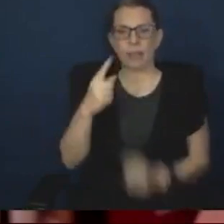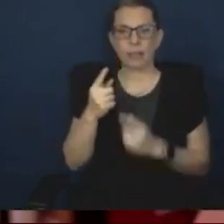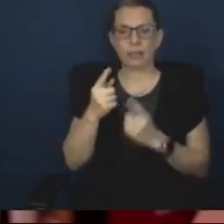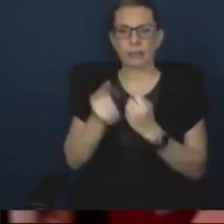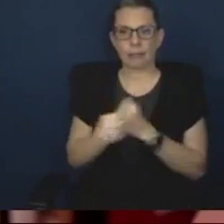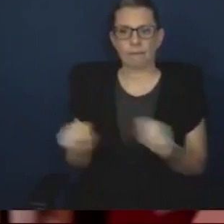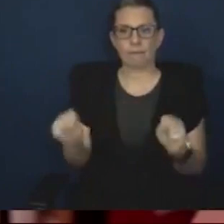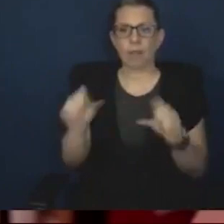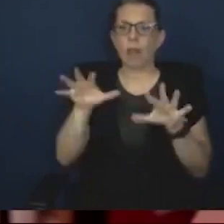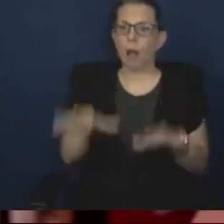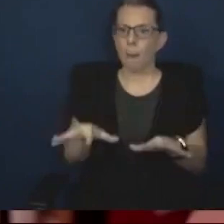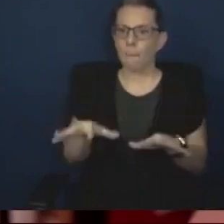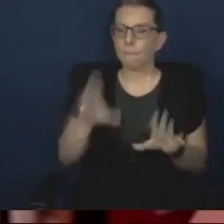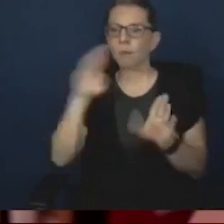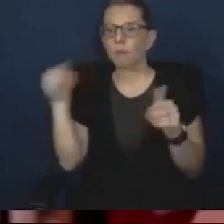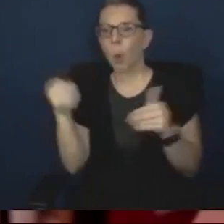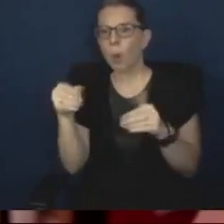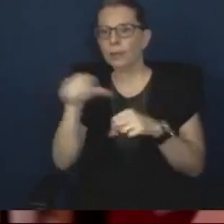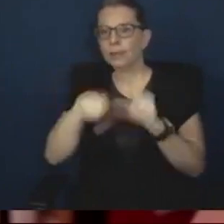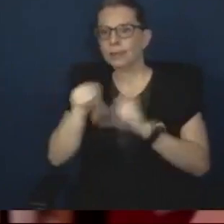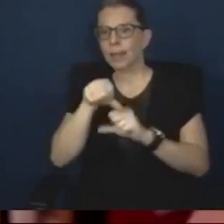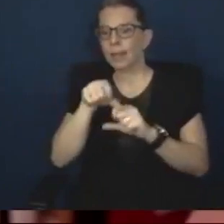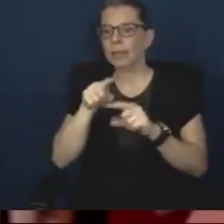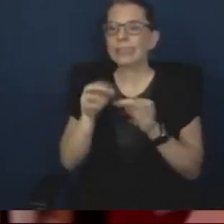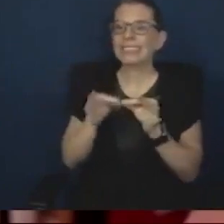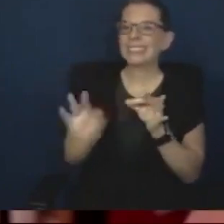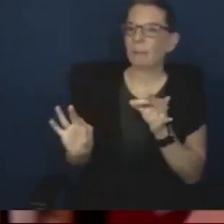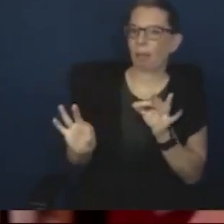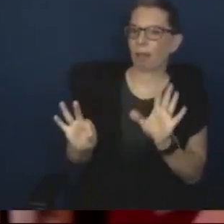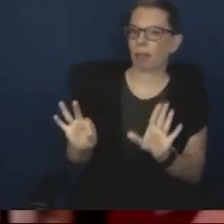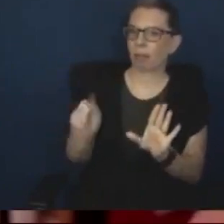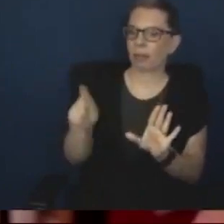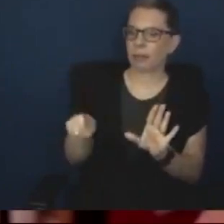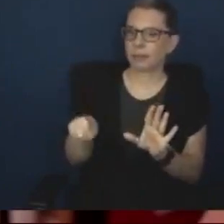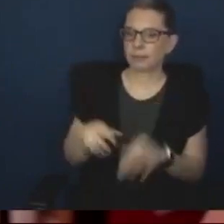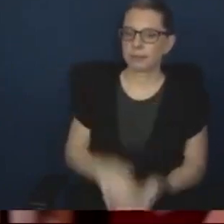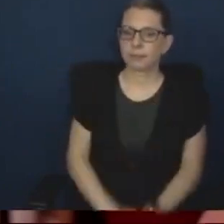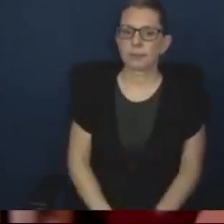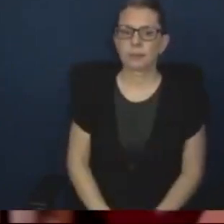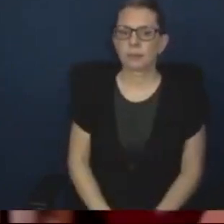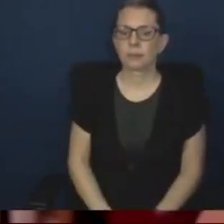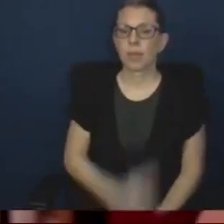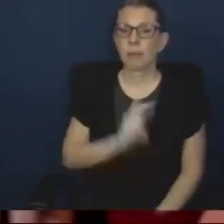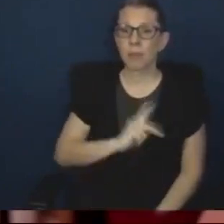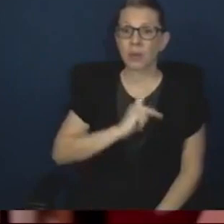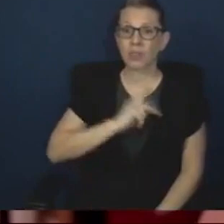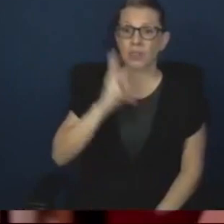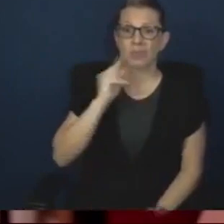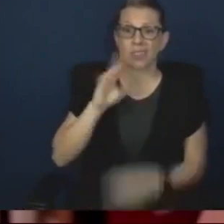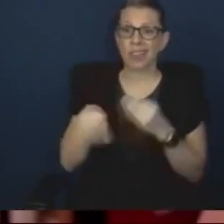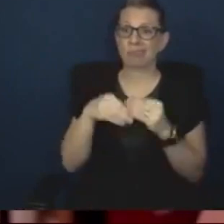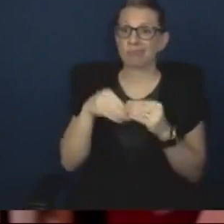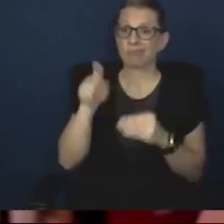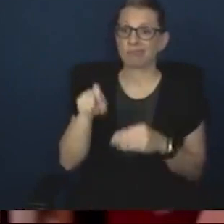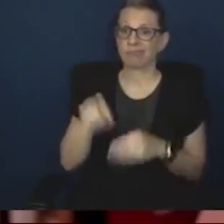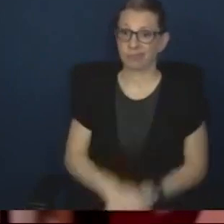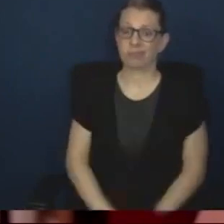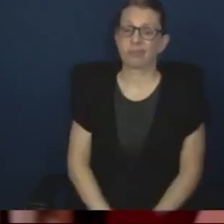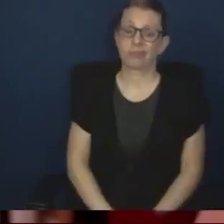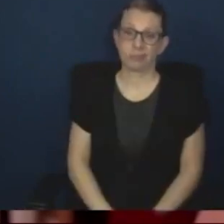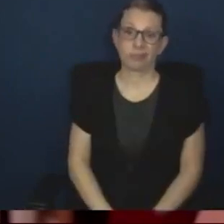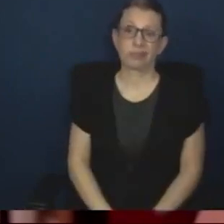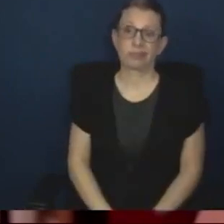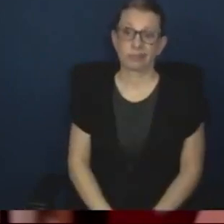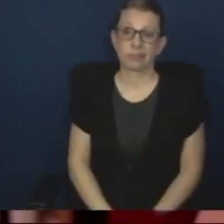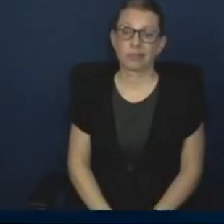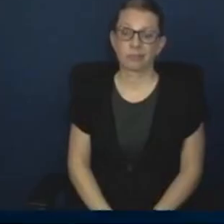science as much as possible, but keep it simple. And personal experience, I think that's really the way to do it.